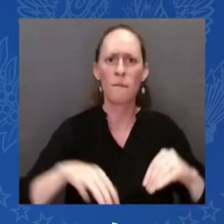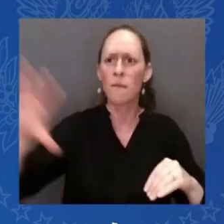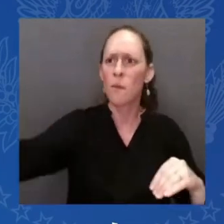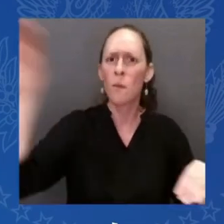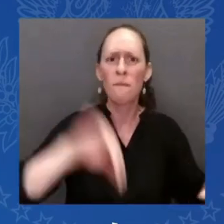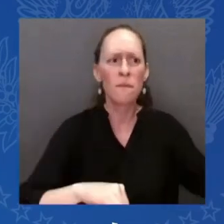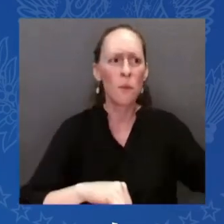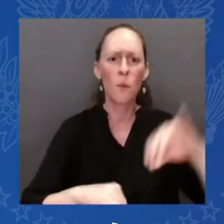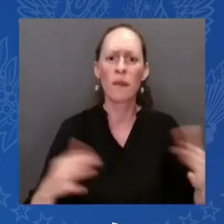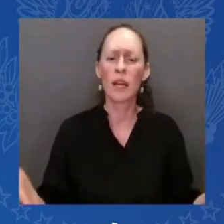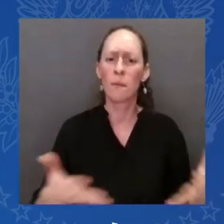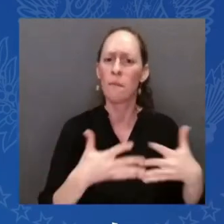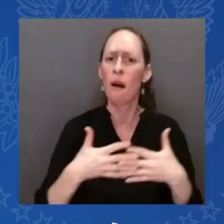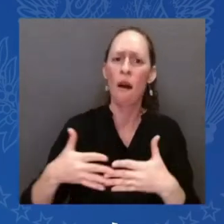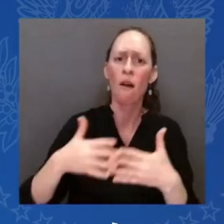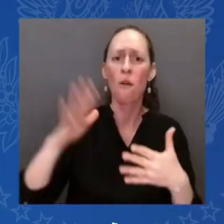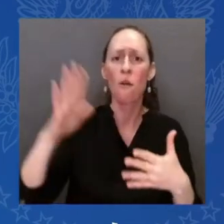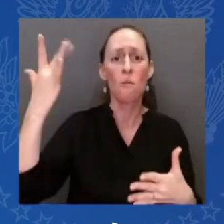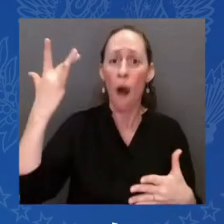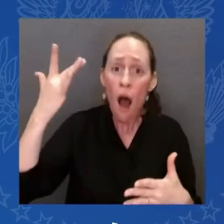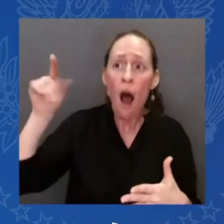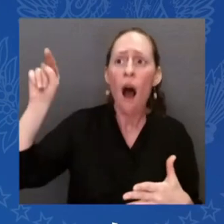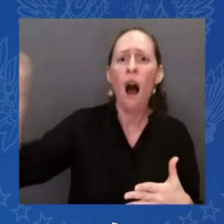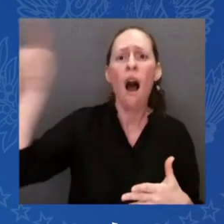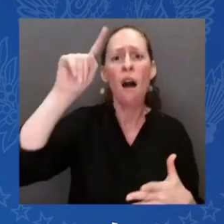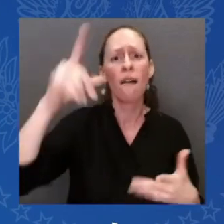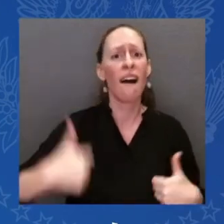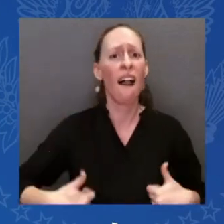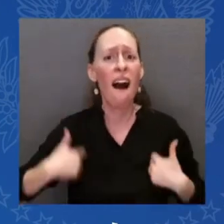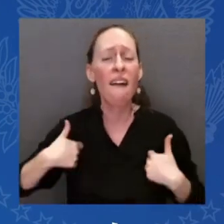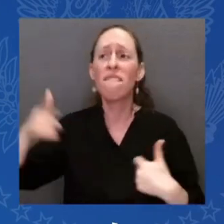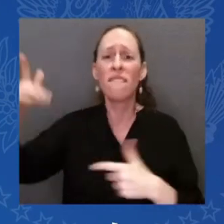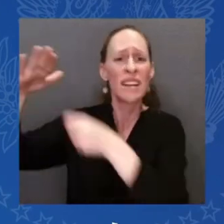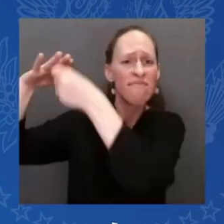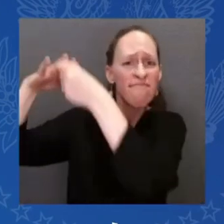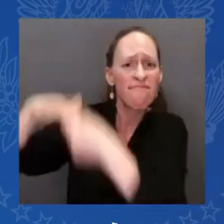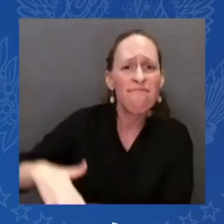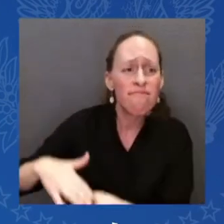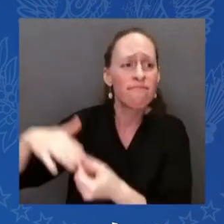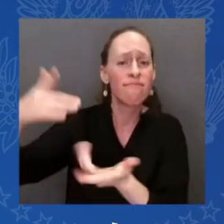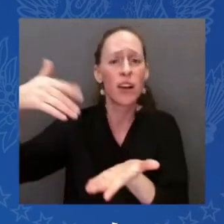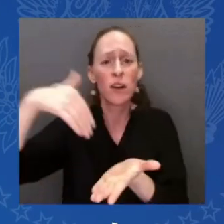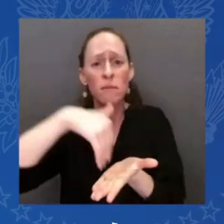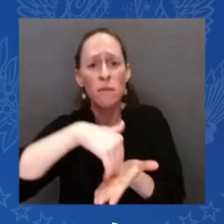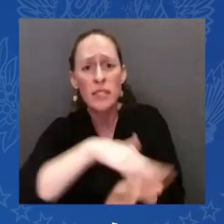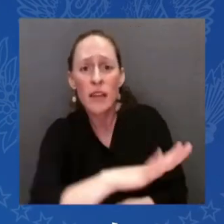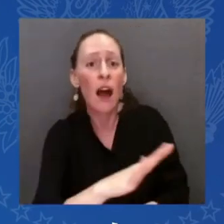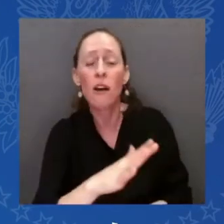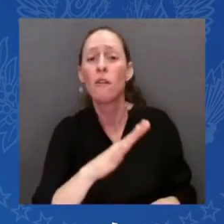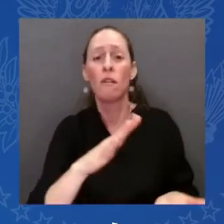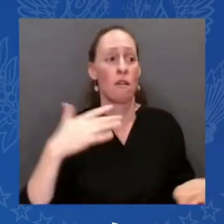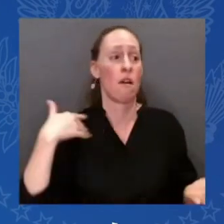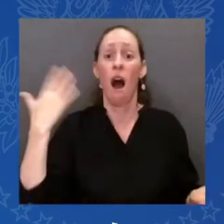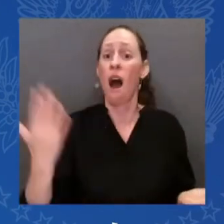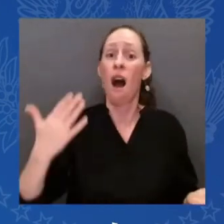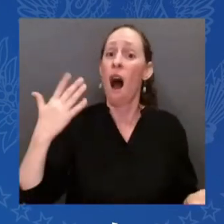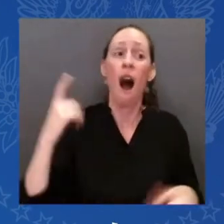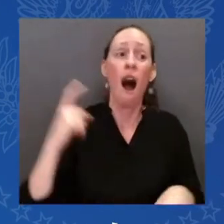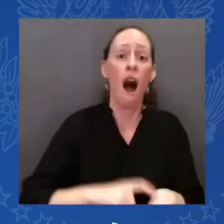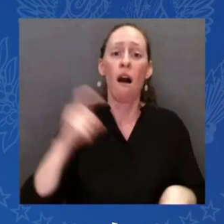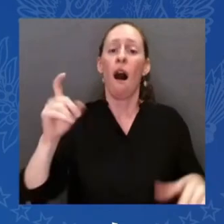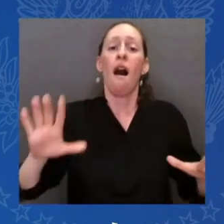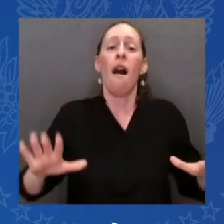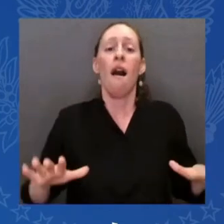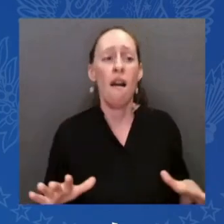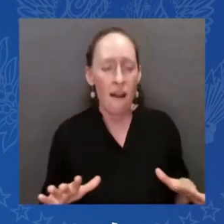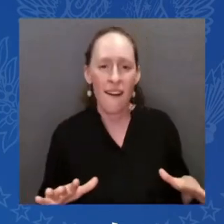here, we had to fight like hell to be recognized, to fight like hell to be recognized. That's why it's fitting we host this screening during